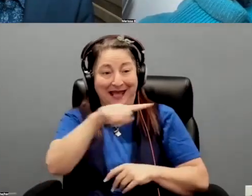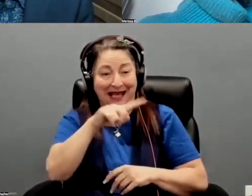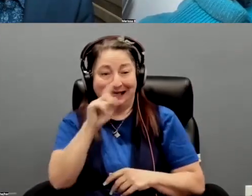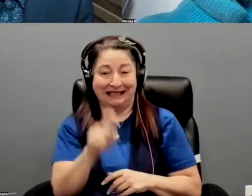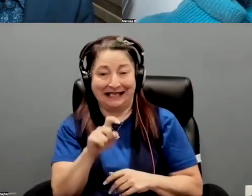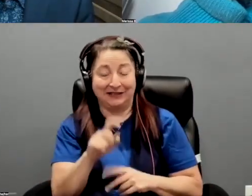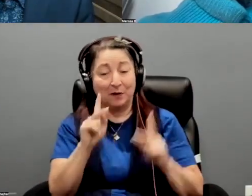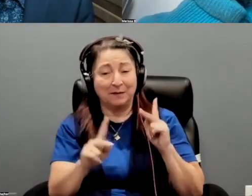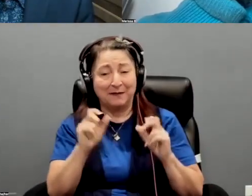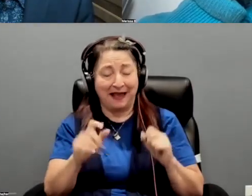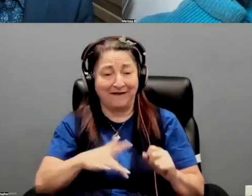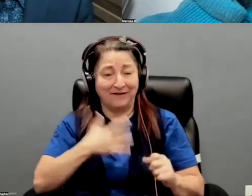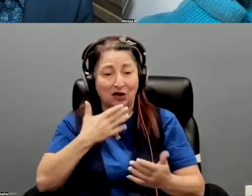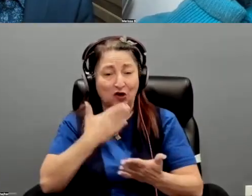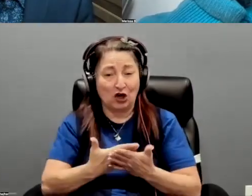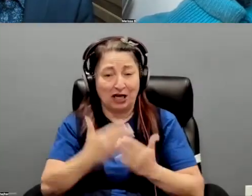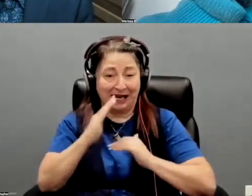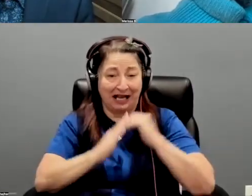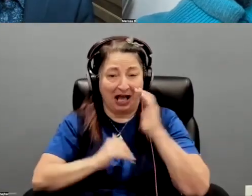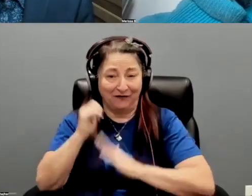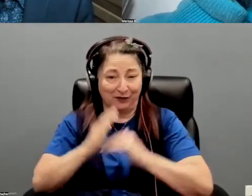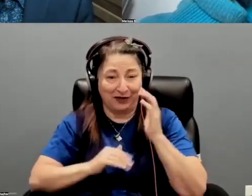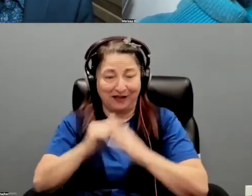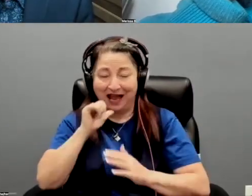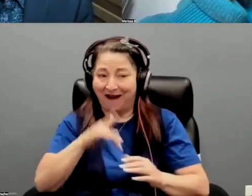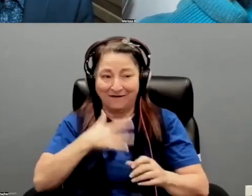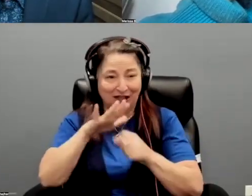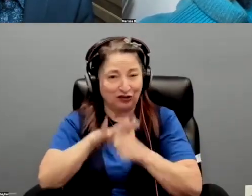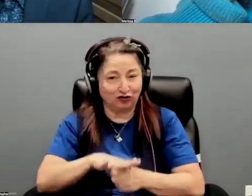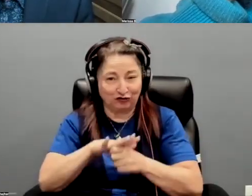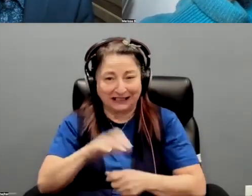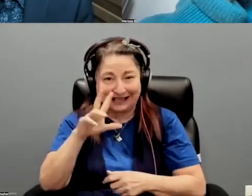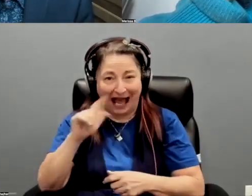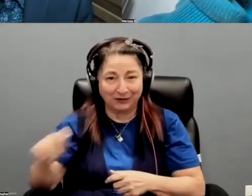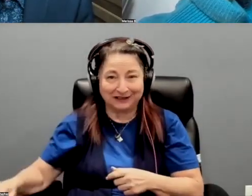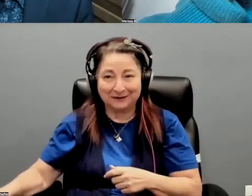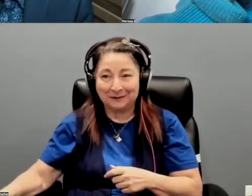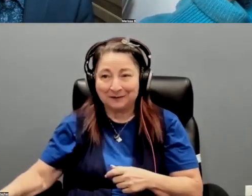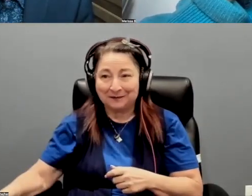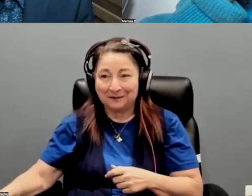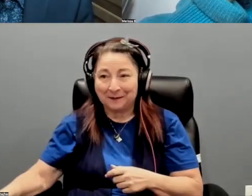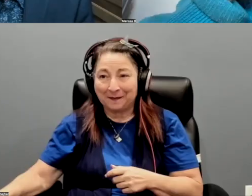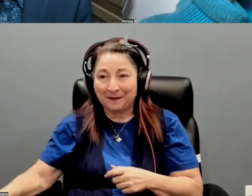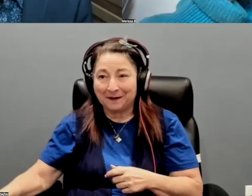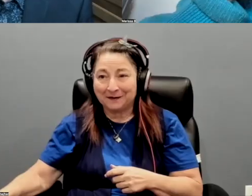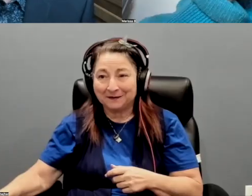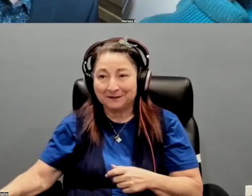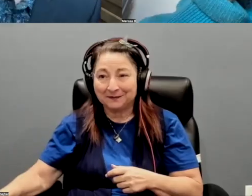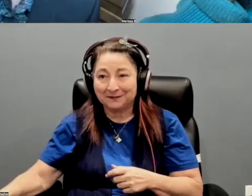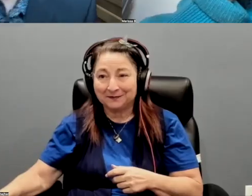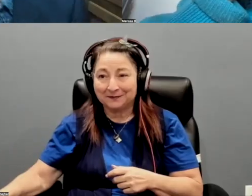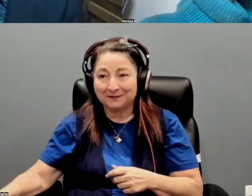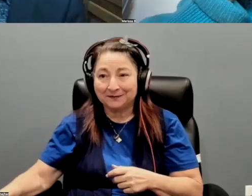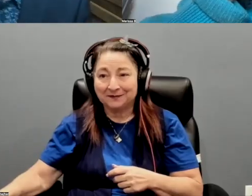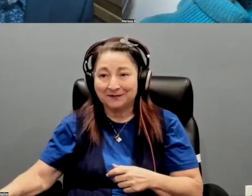they can feel good and comfortable and not stressed out. So I wish nothing but peace and love to